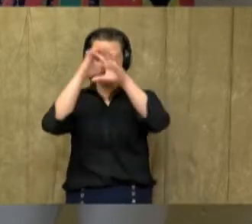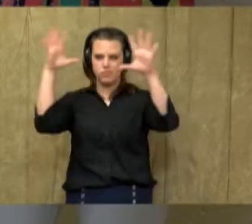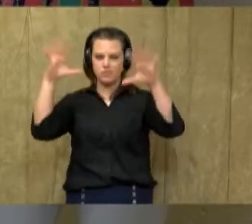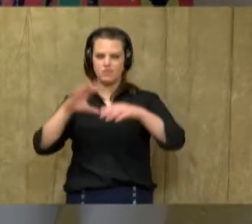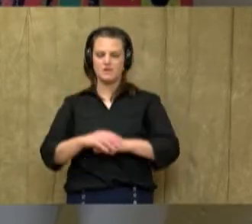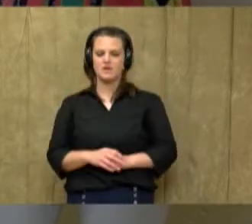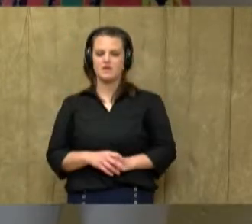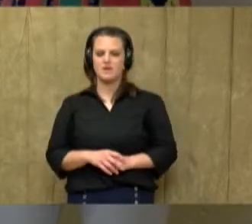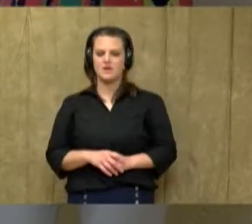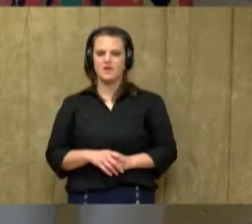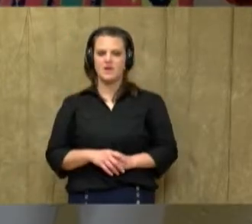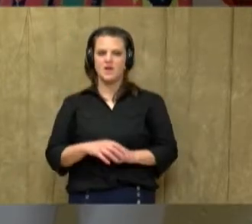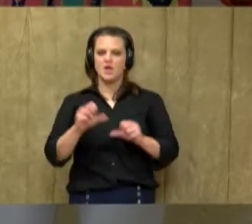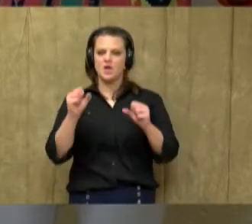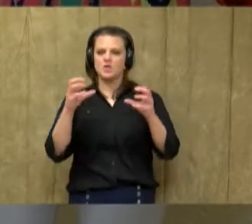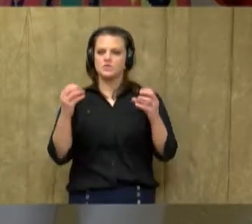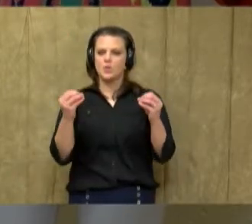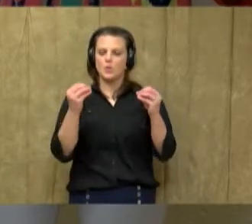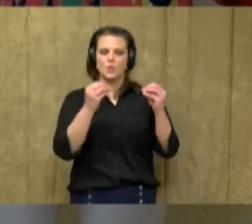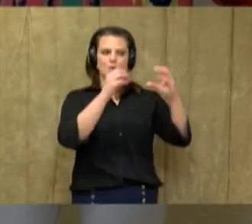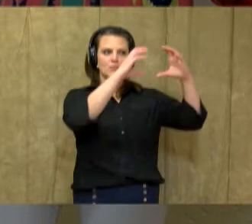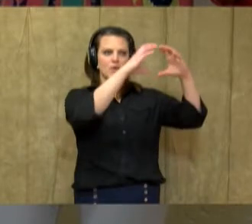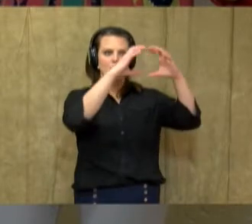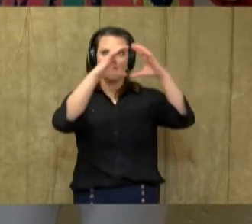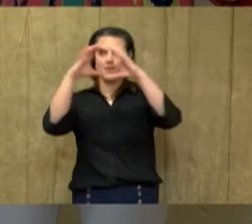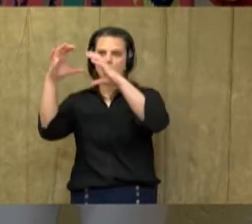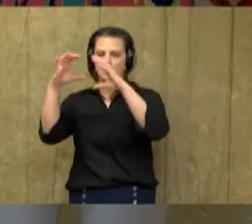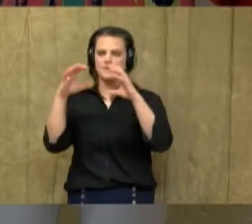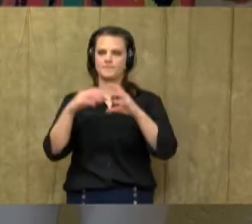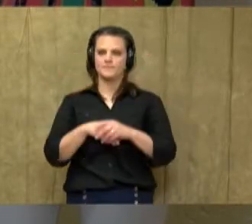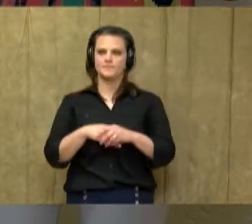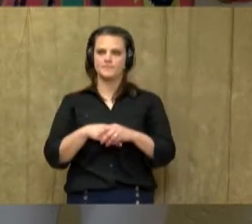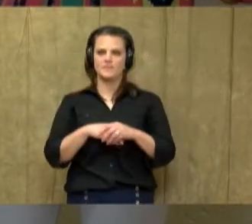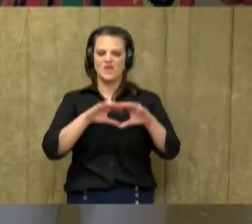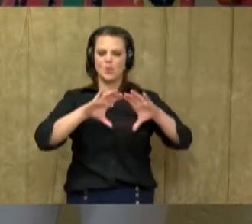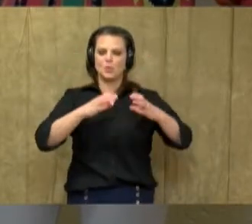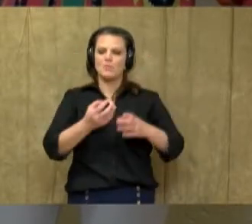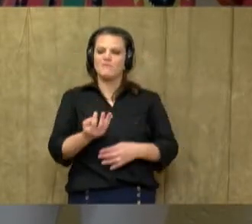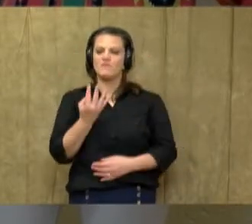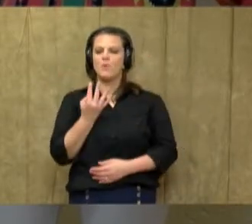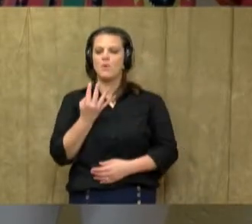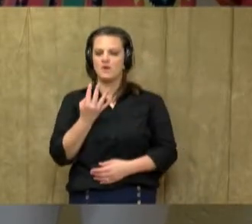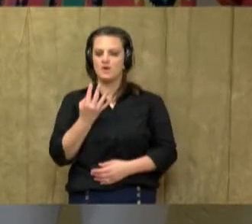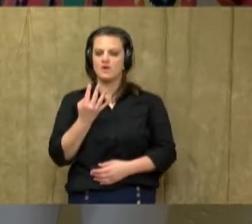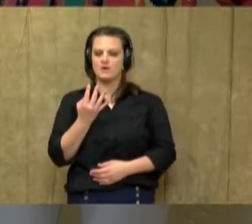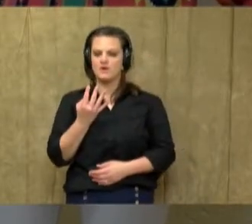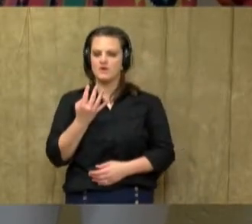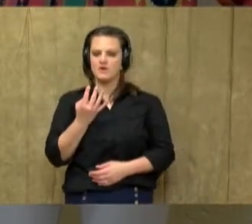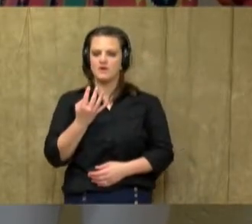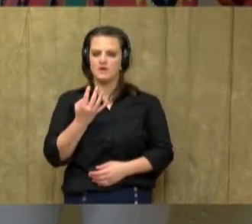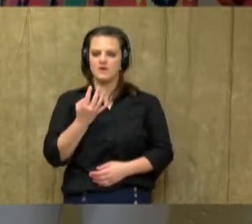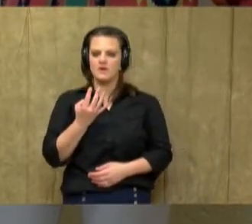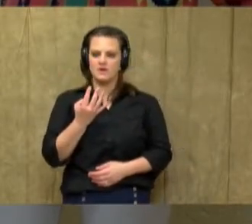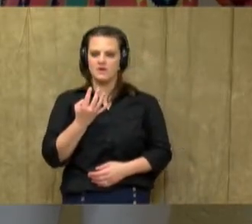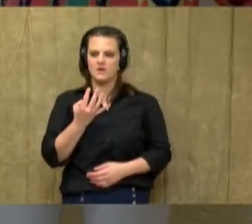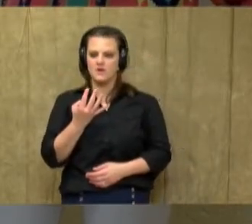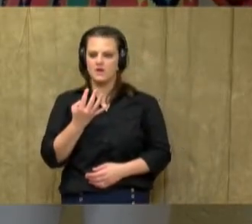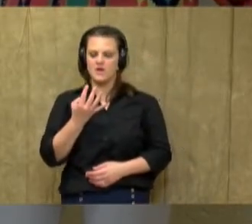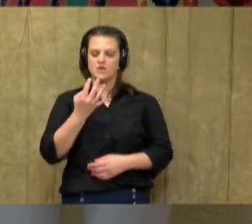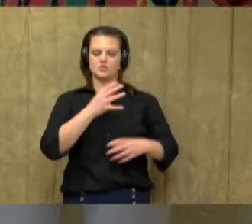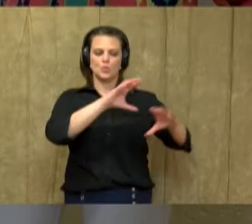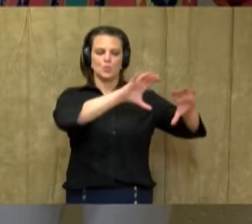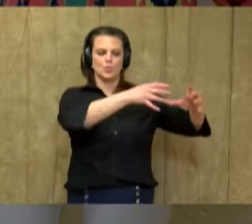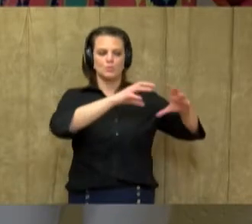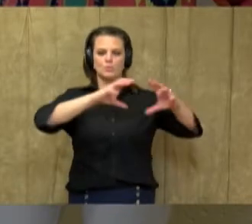those objects into 4 groups, how many objects would be in one of the